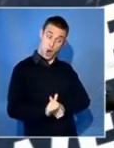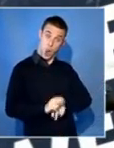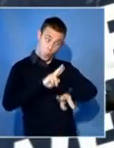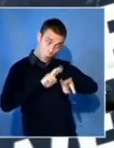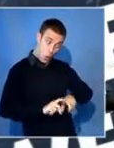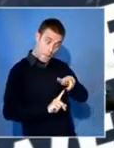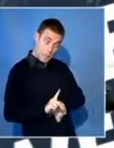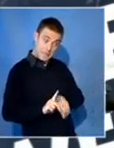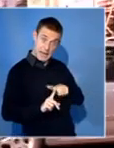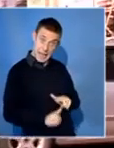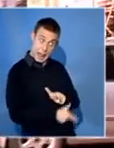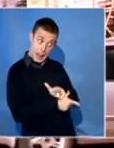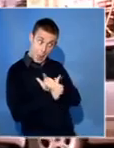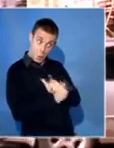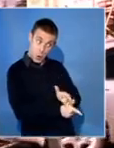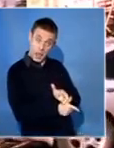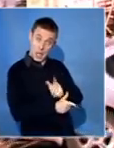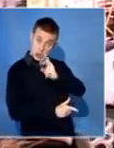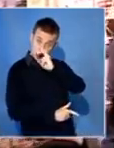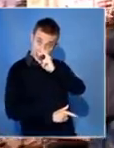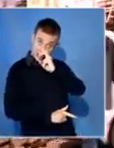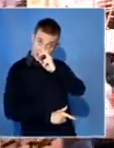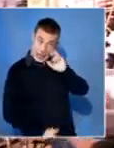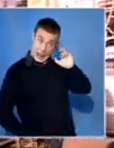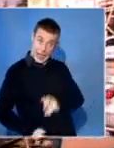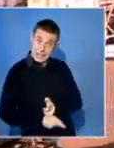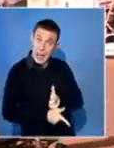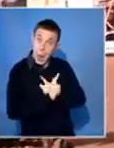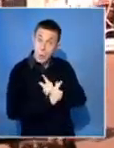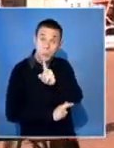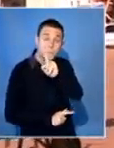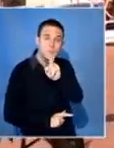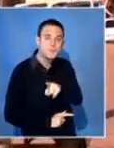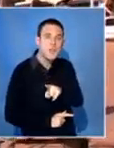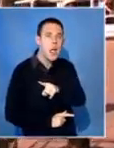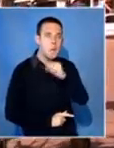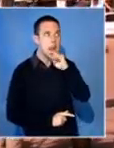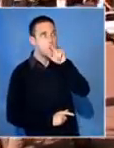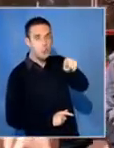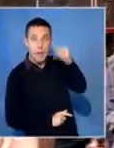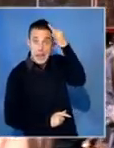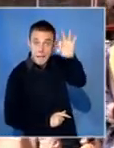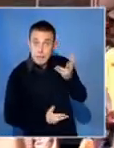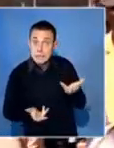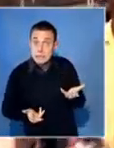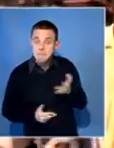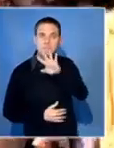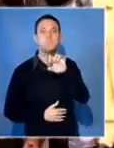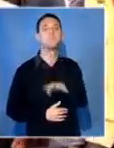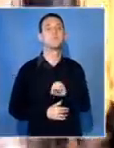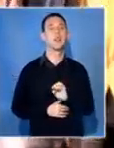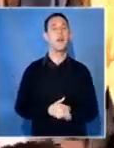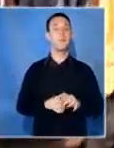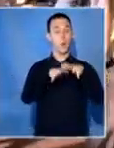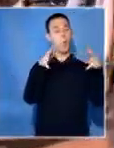it because they don't like the government? The formal economy is being boycotted by its own people. According to the World Bank, there are